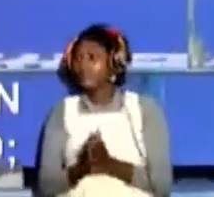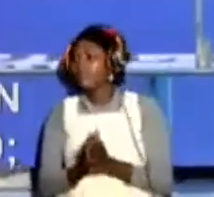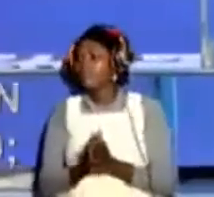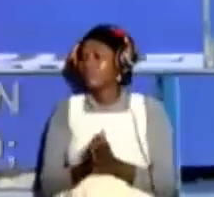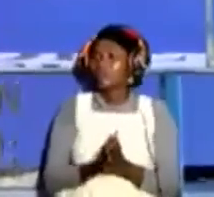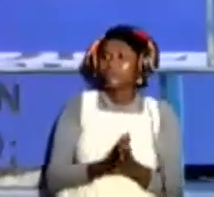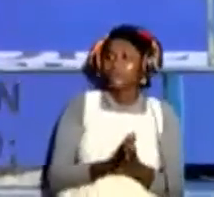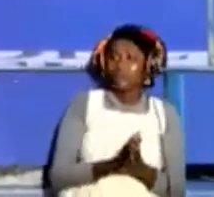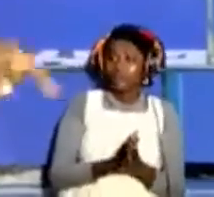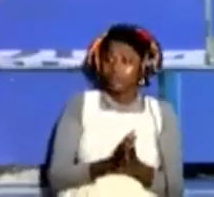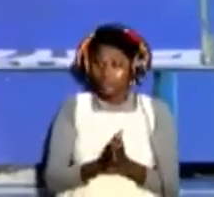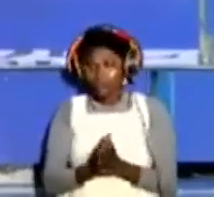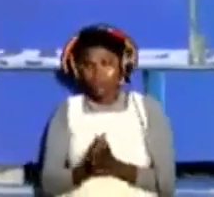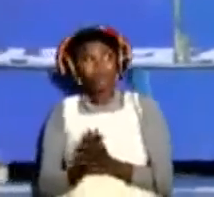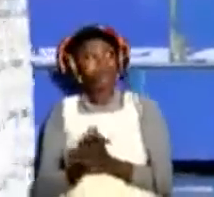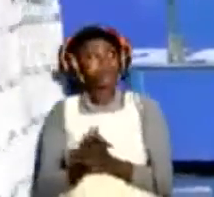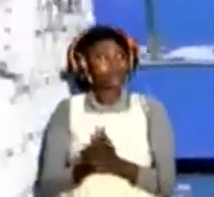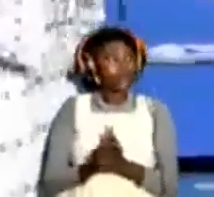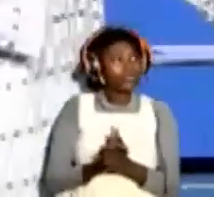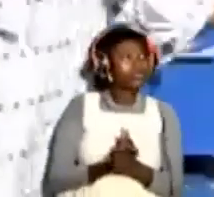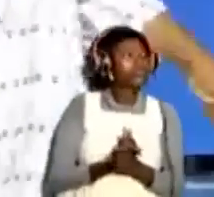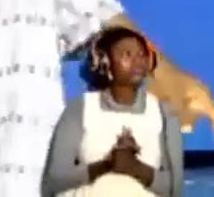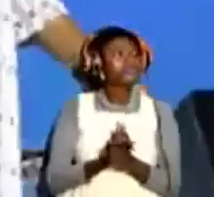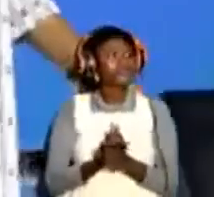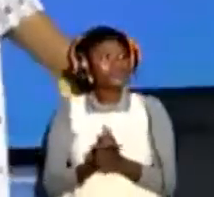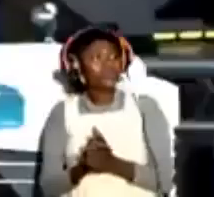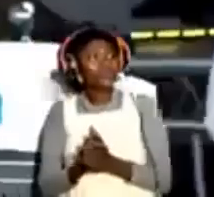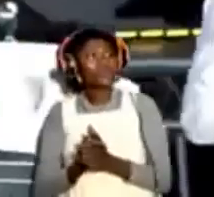make me an empty story,